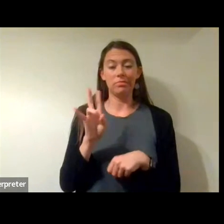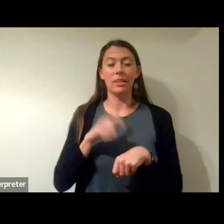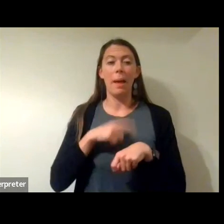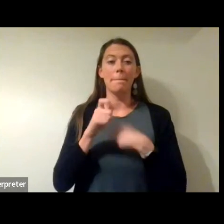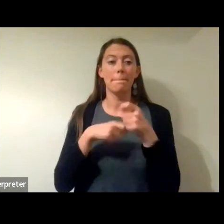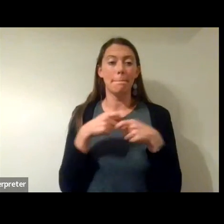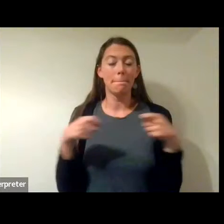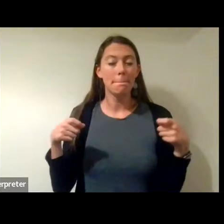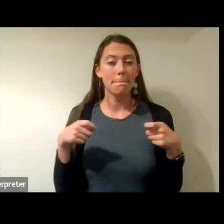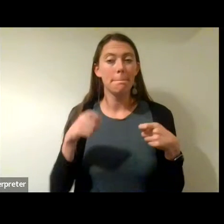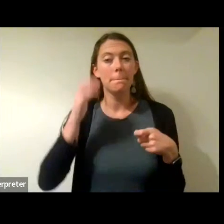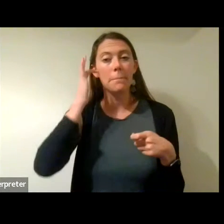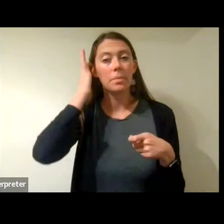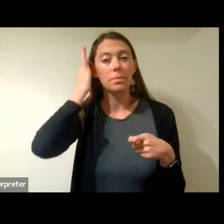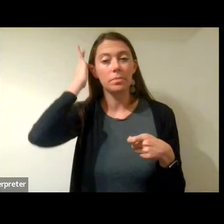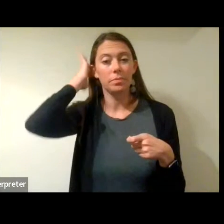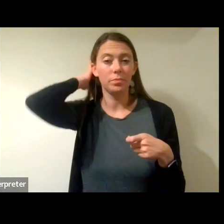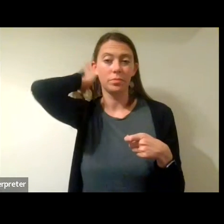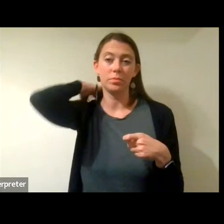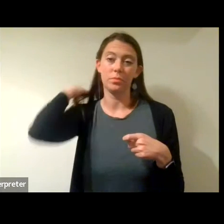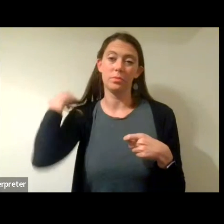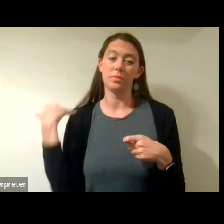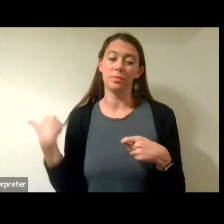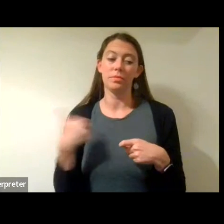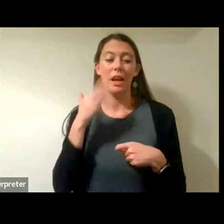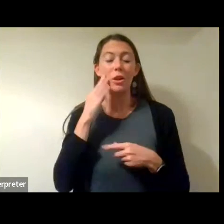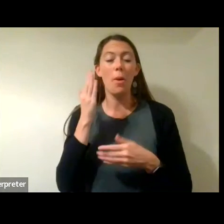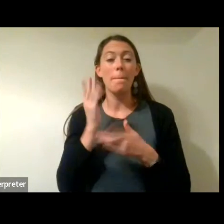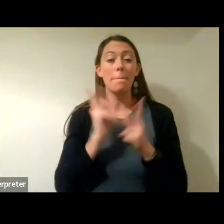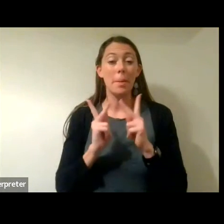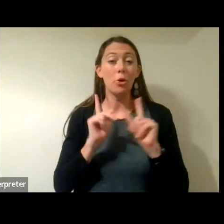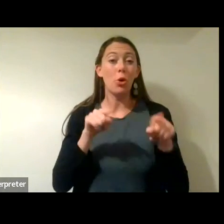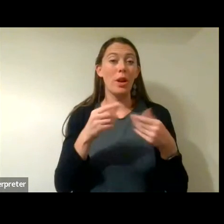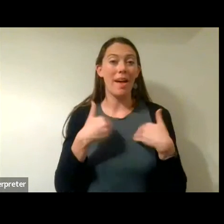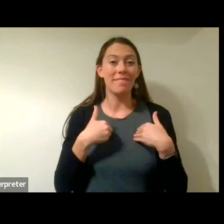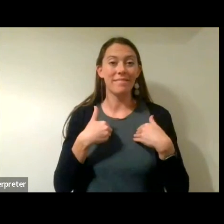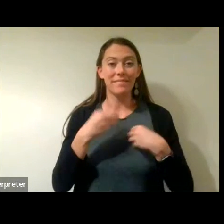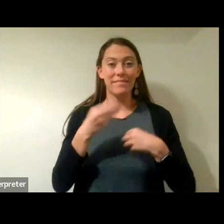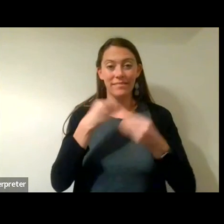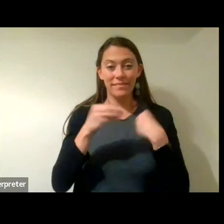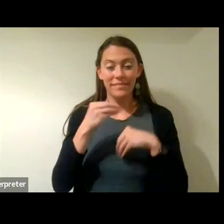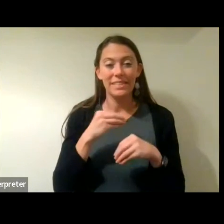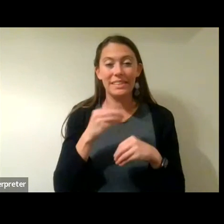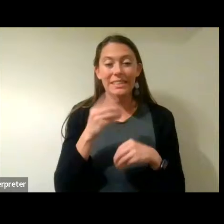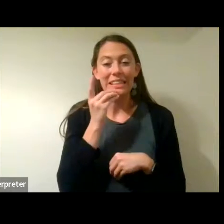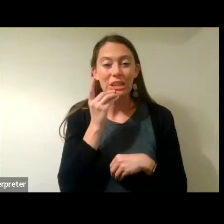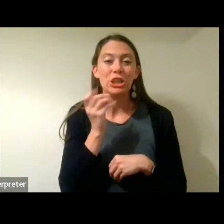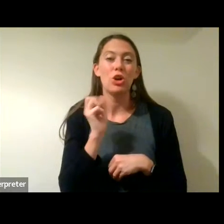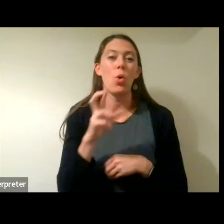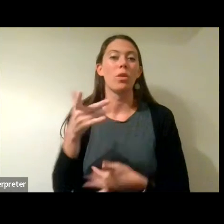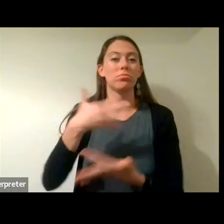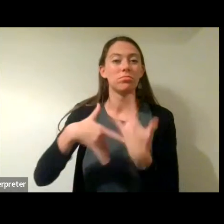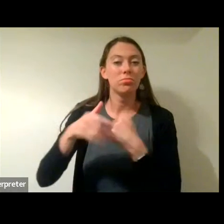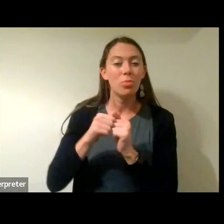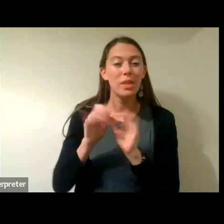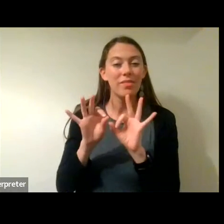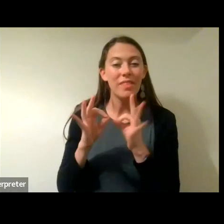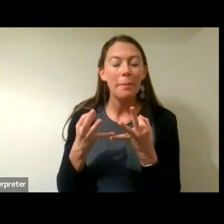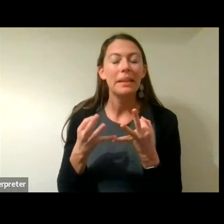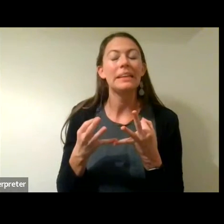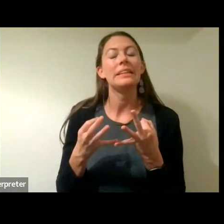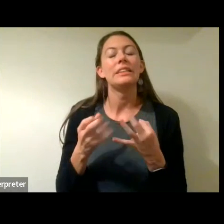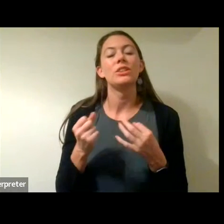folks, might want to go have dinner and spend time with family and loved ones. So I will I will